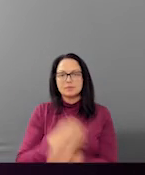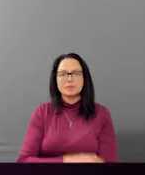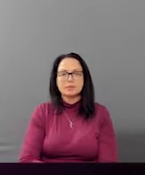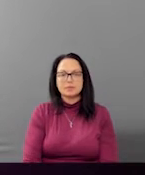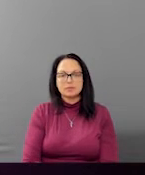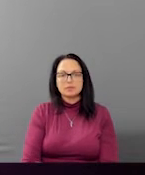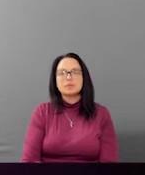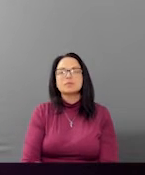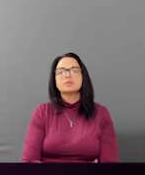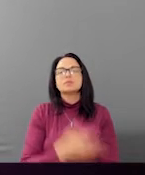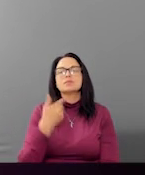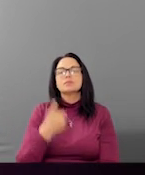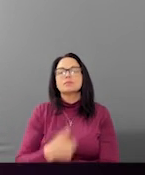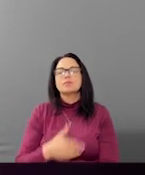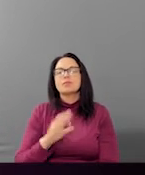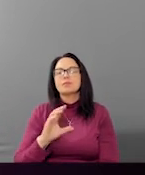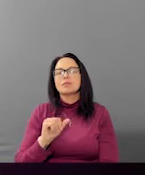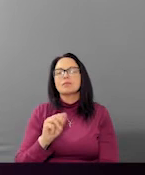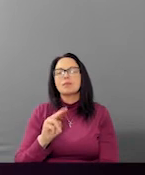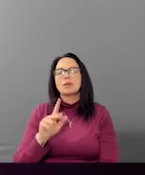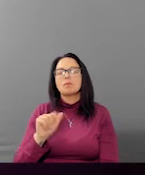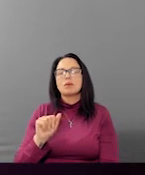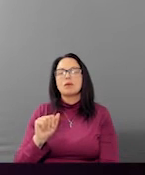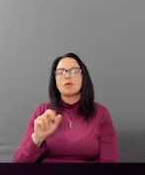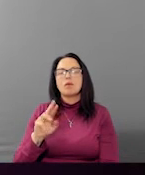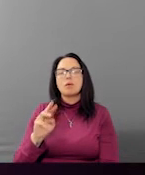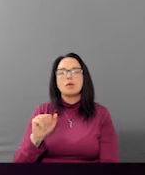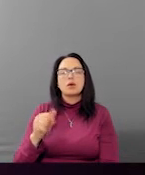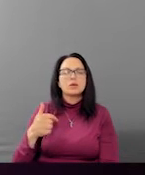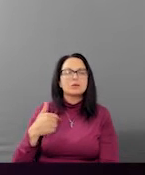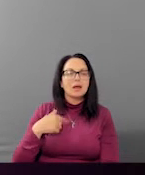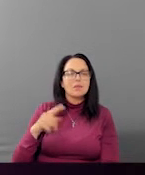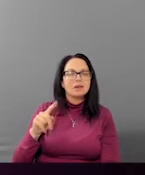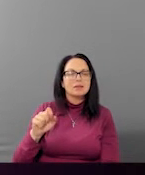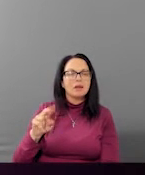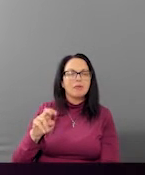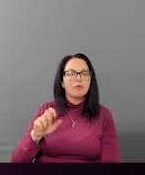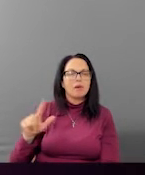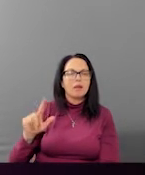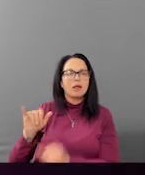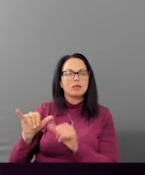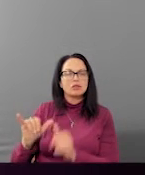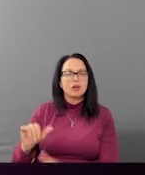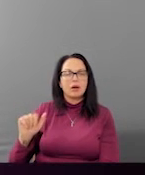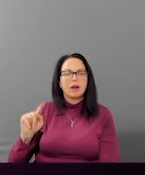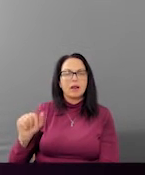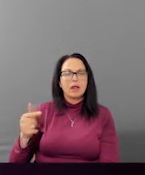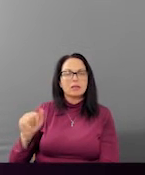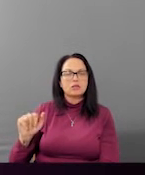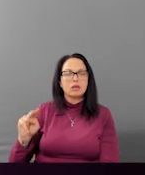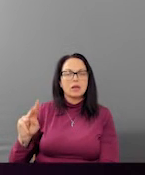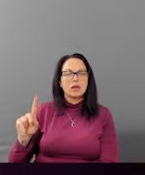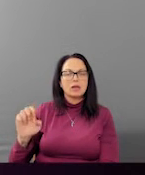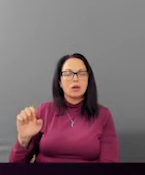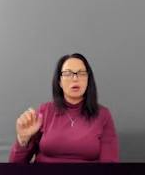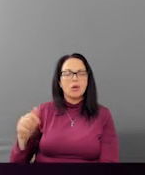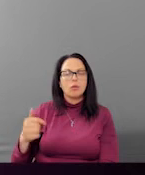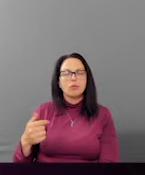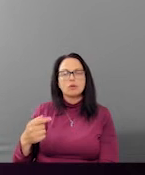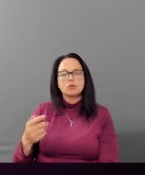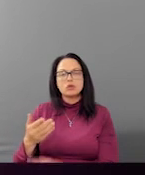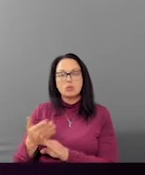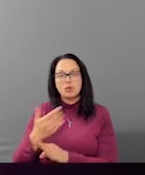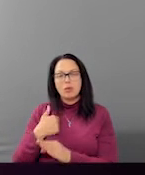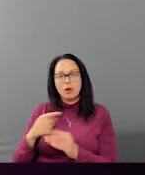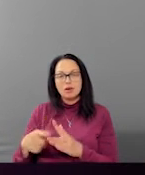All right, so my name is Camila Ramos. I'm a DevRel engineer at Edge and Node, and I'm here to talk about some things that hopefully you guys will find really cool. So before I